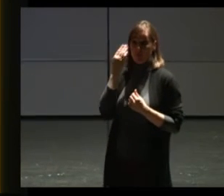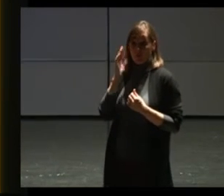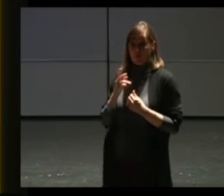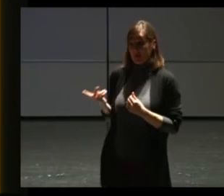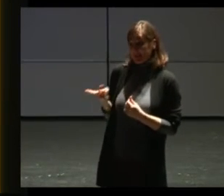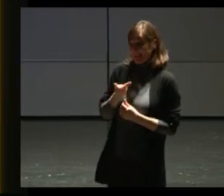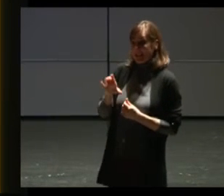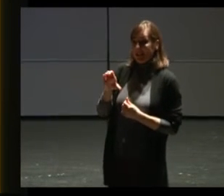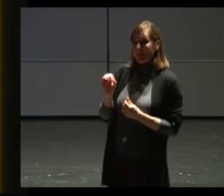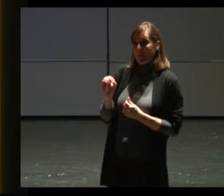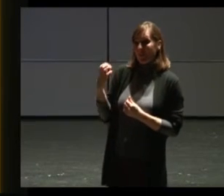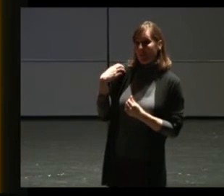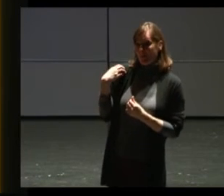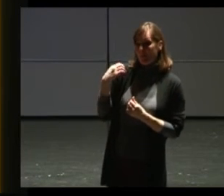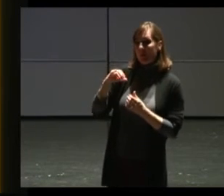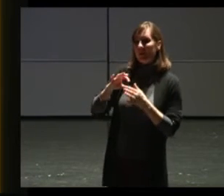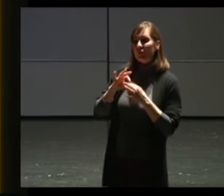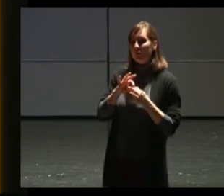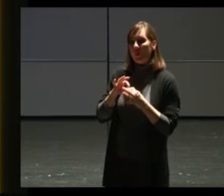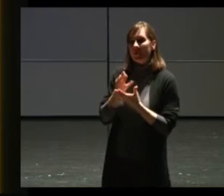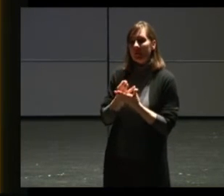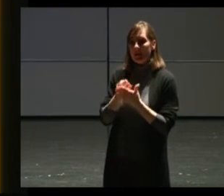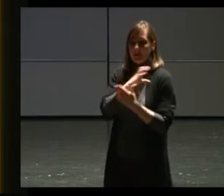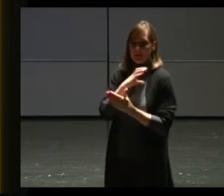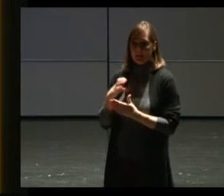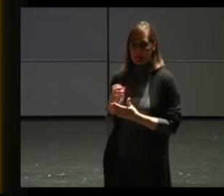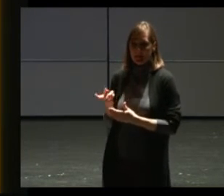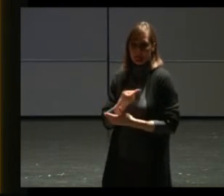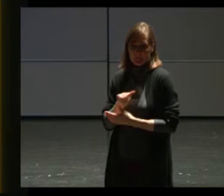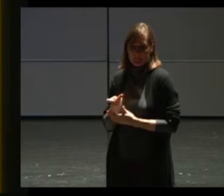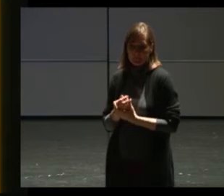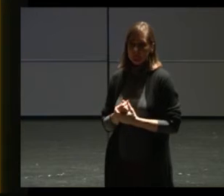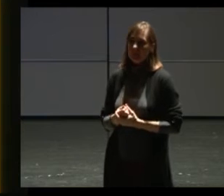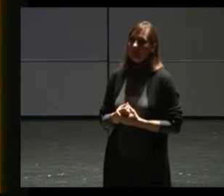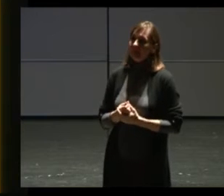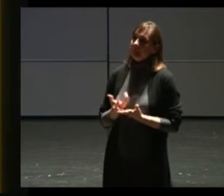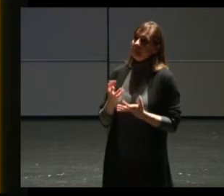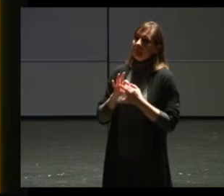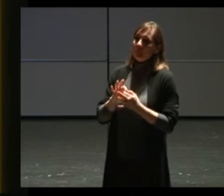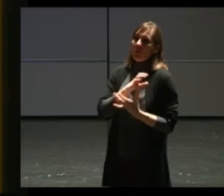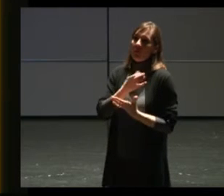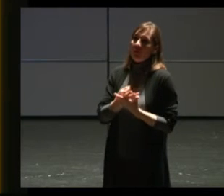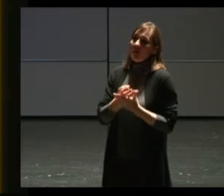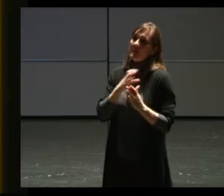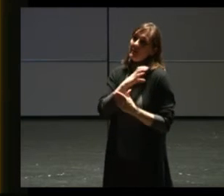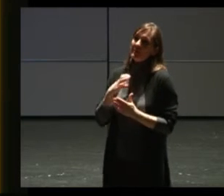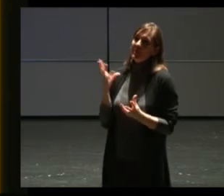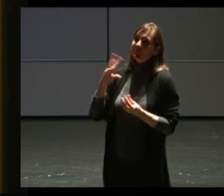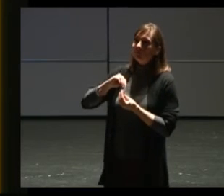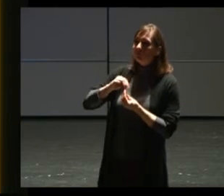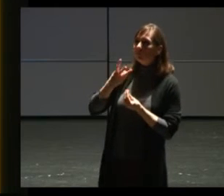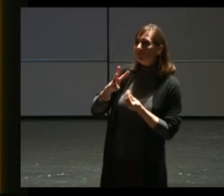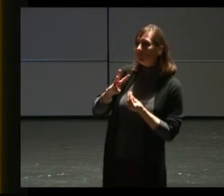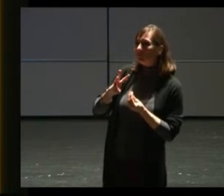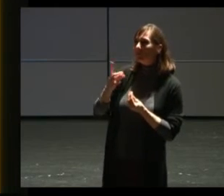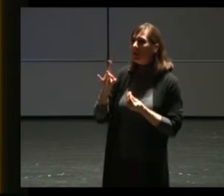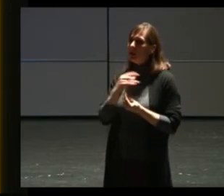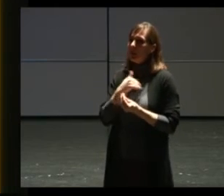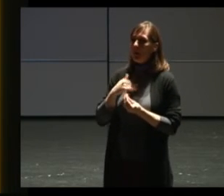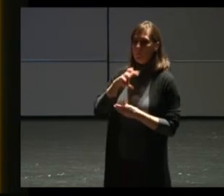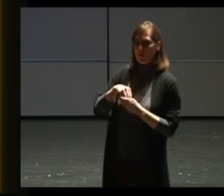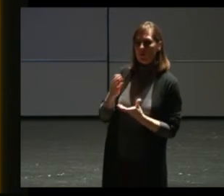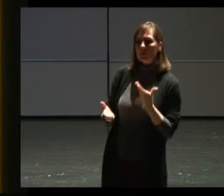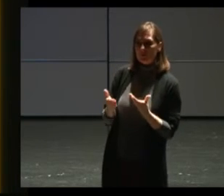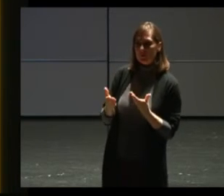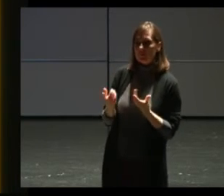of the Joint Finance Committee. And the Joint Finance Committee has about, I could be wrong, 16 or 18 members of the legislature, and they